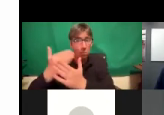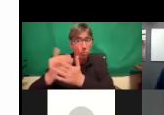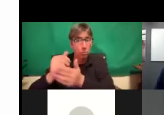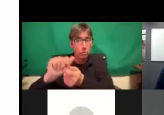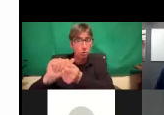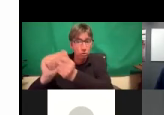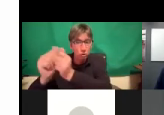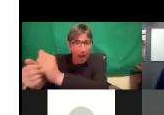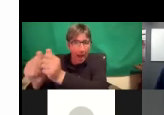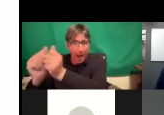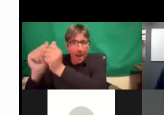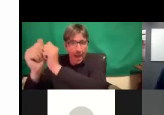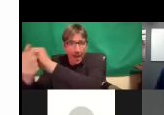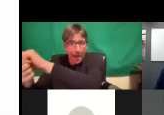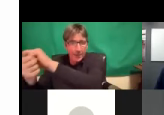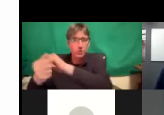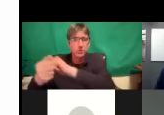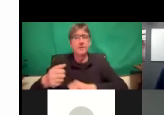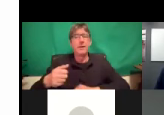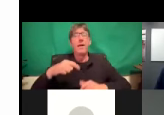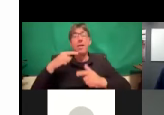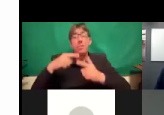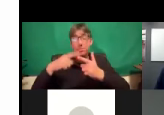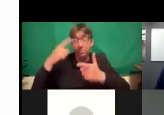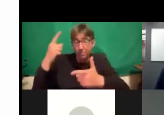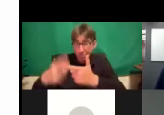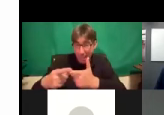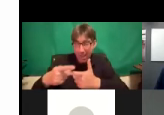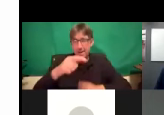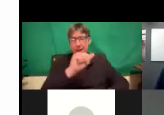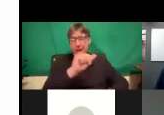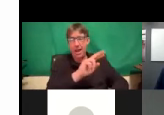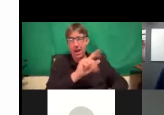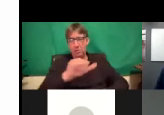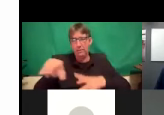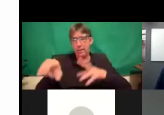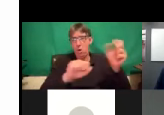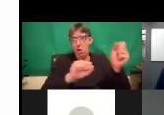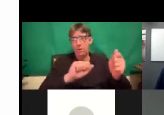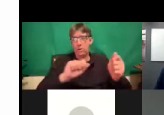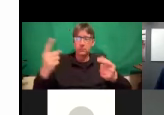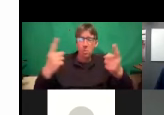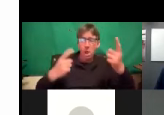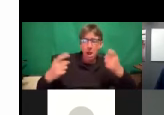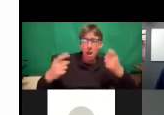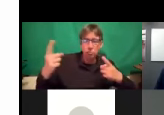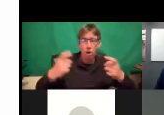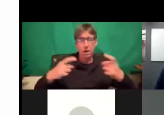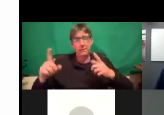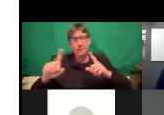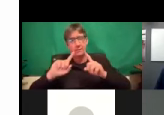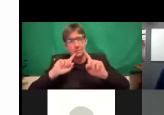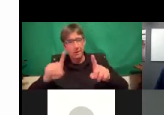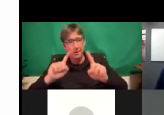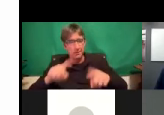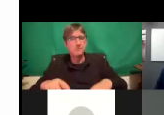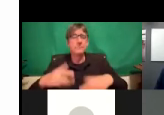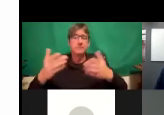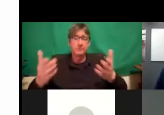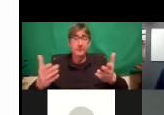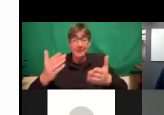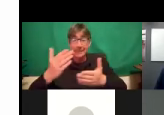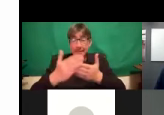So without further ado, so just reminding everyone, I think some of you were part of this process likely